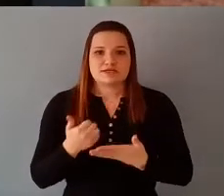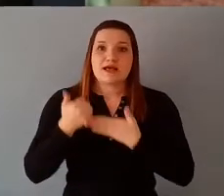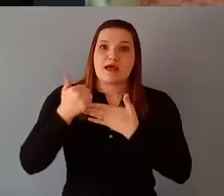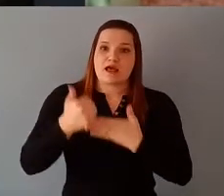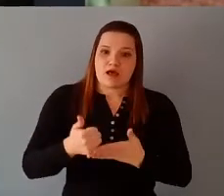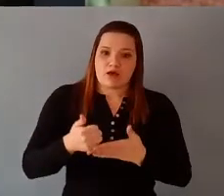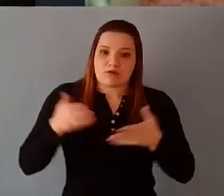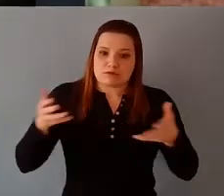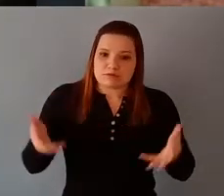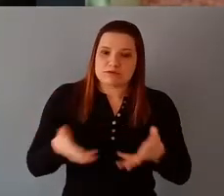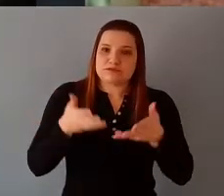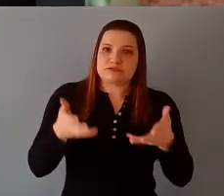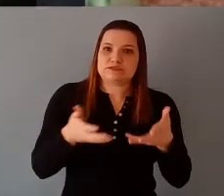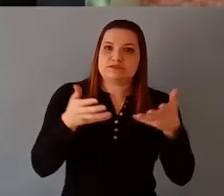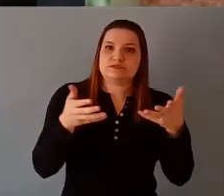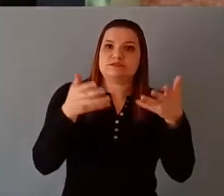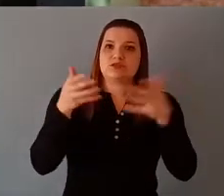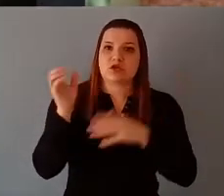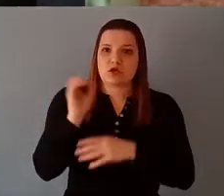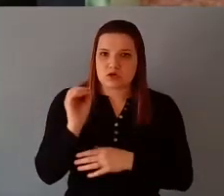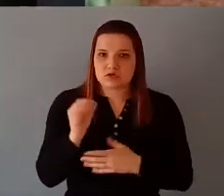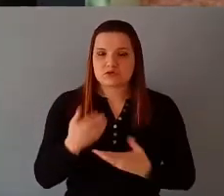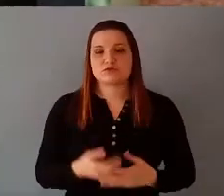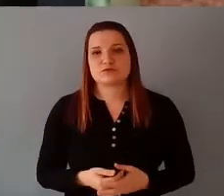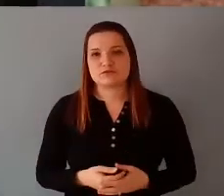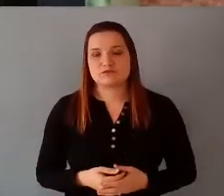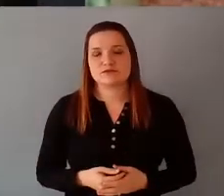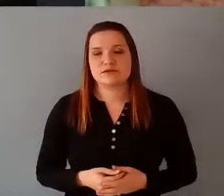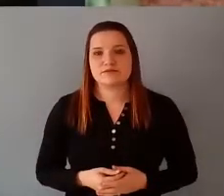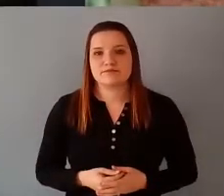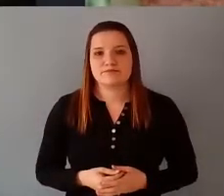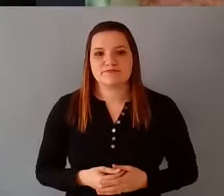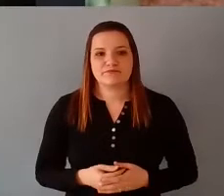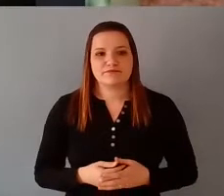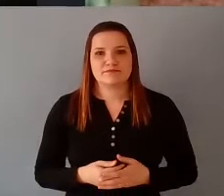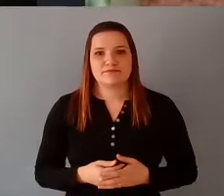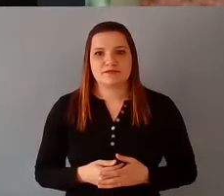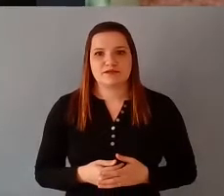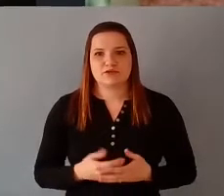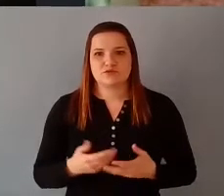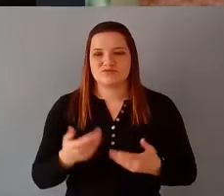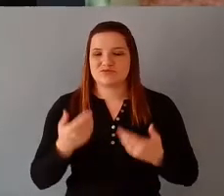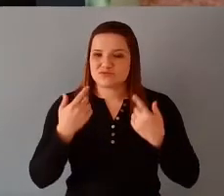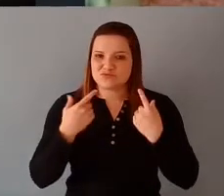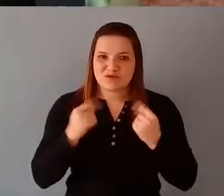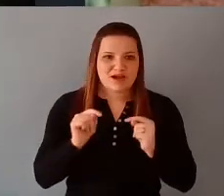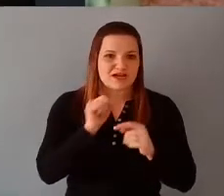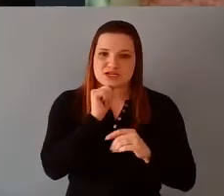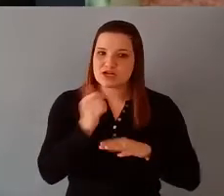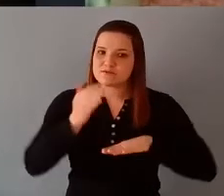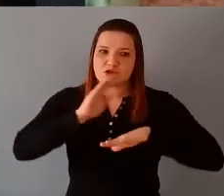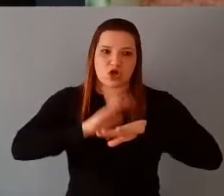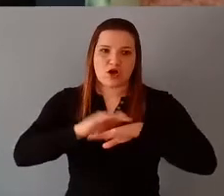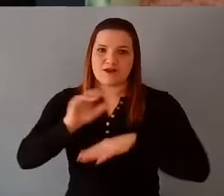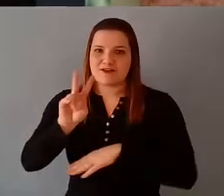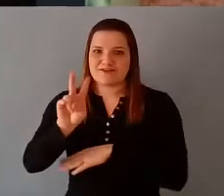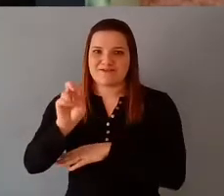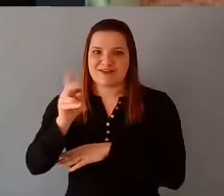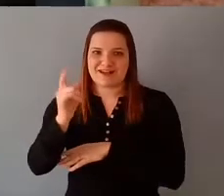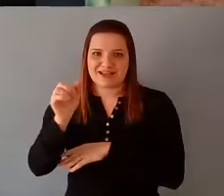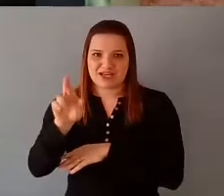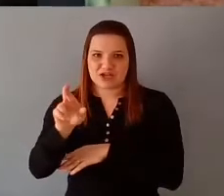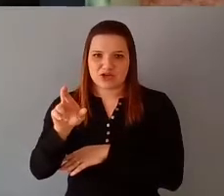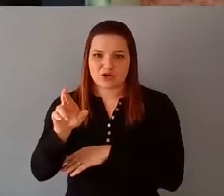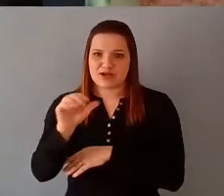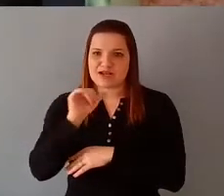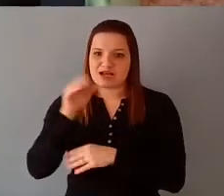saturation of patients. So keeping them off of a ventilator and being able to keep them out of the ICU, that's